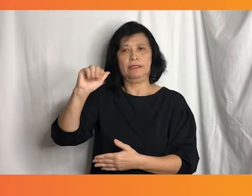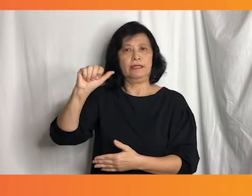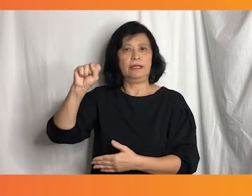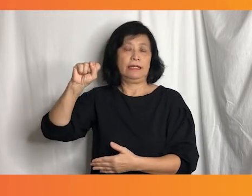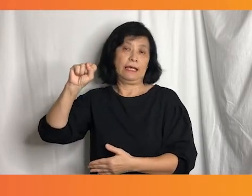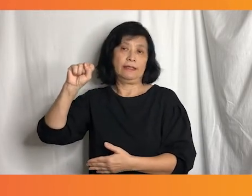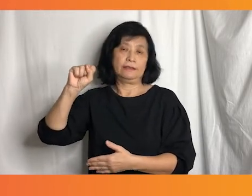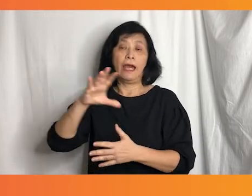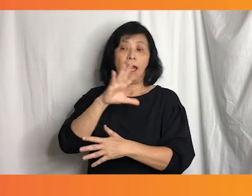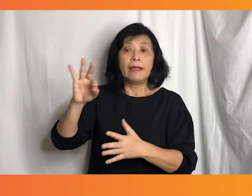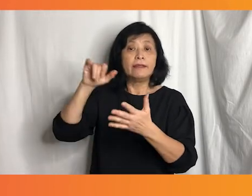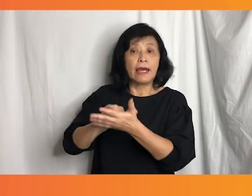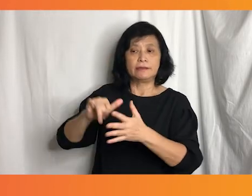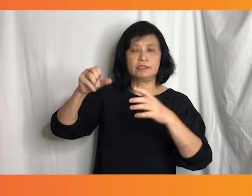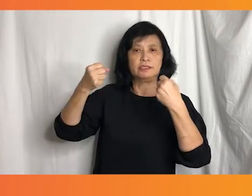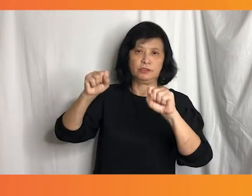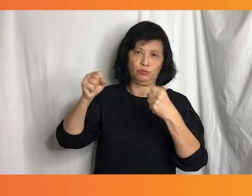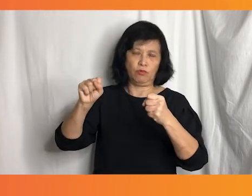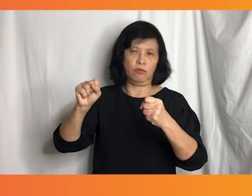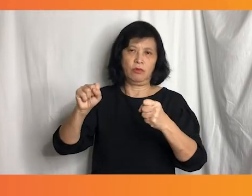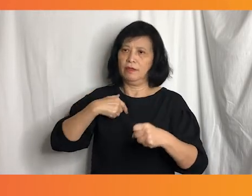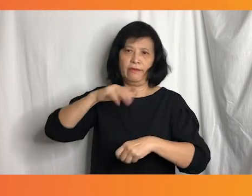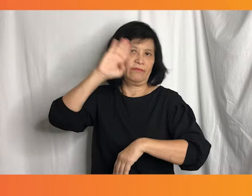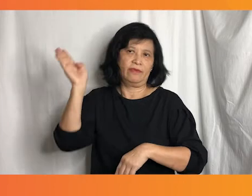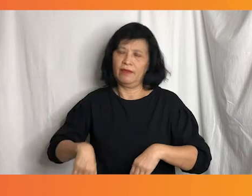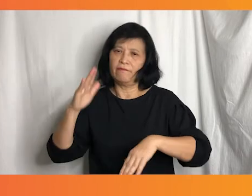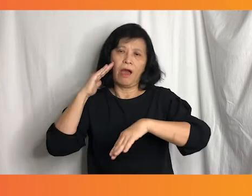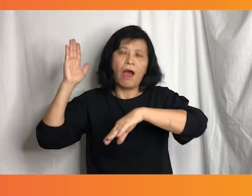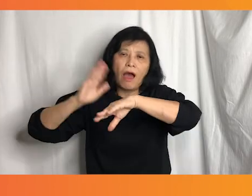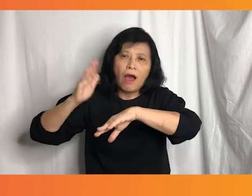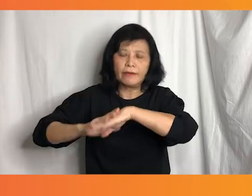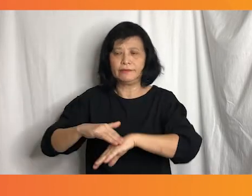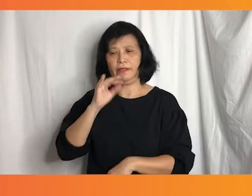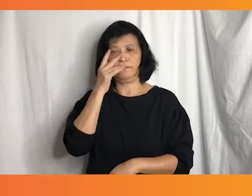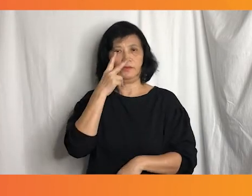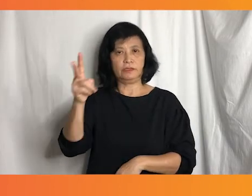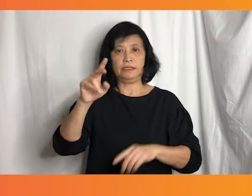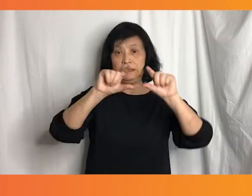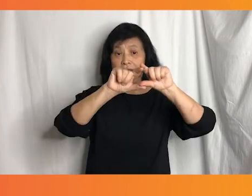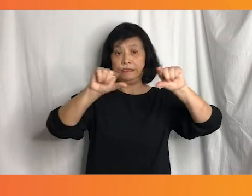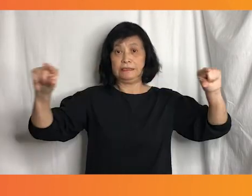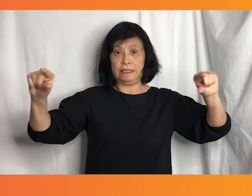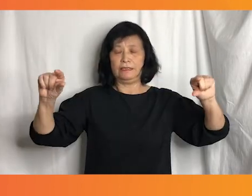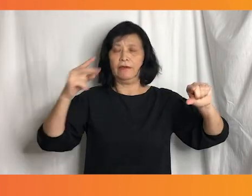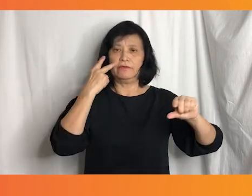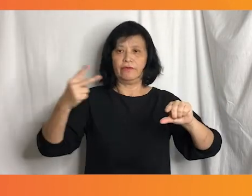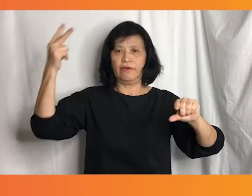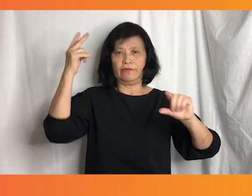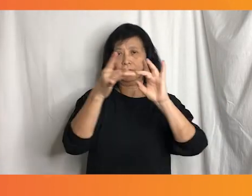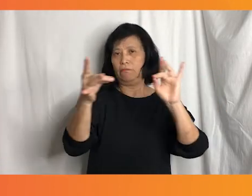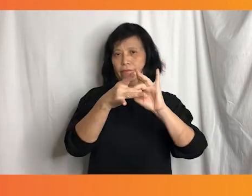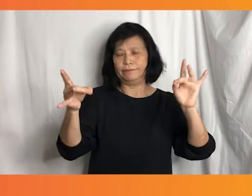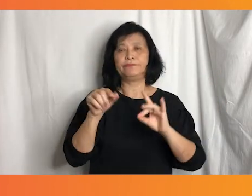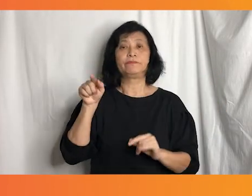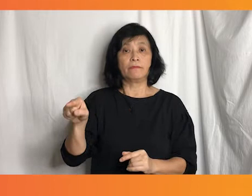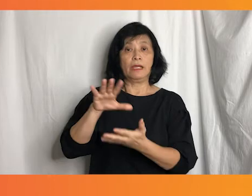the cases or in the sports that she has never encountered before. And if we see in the center section of the